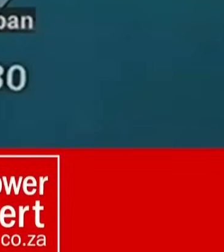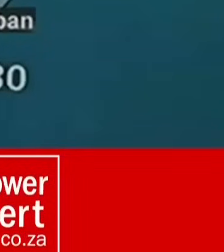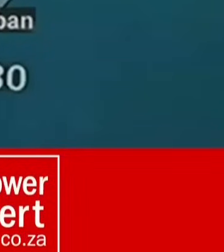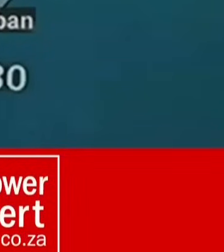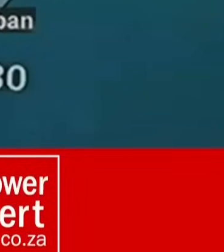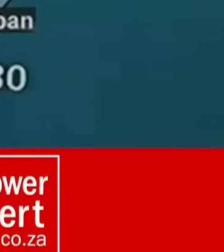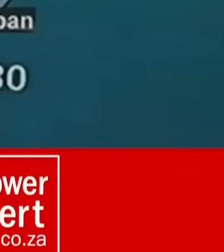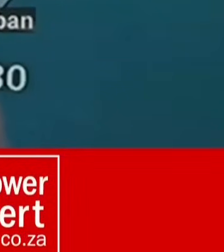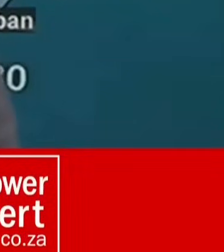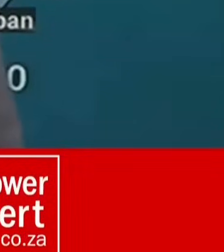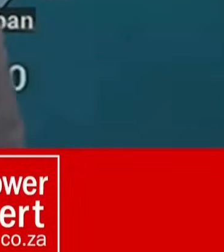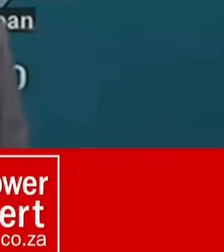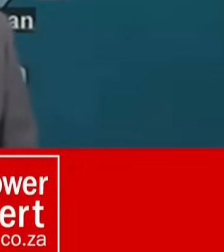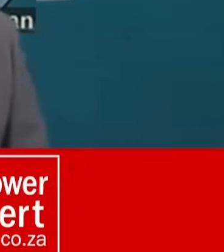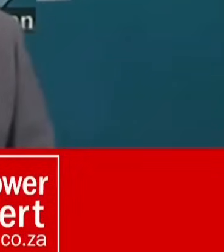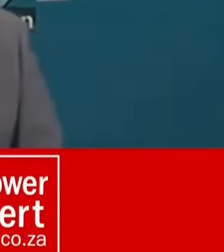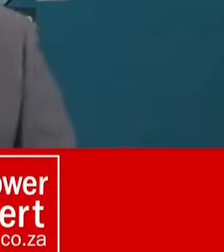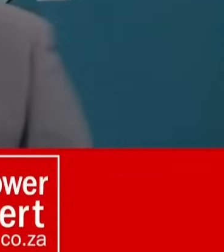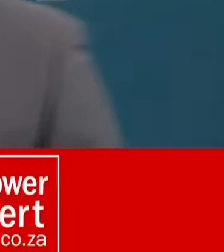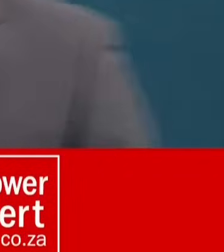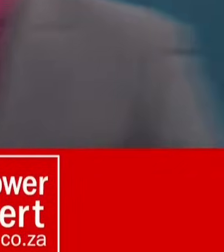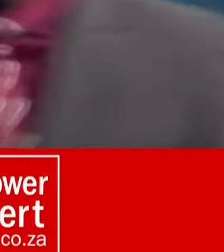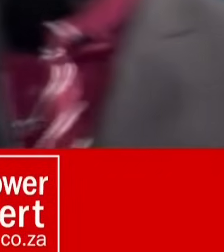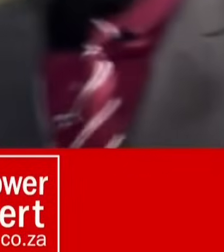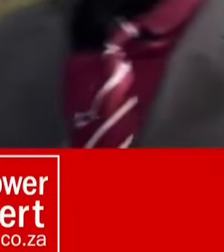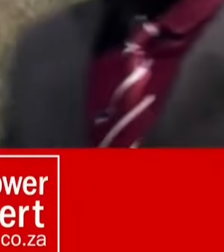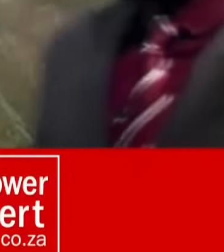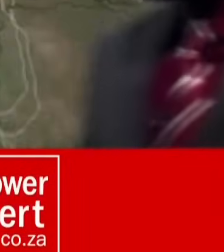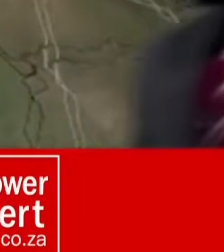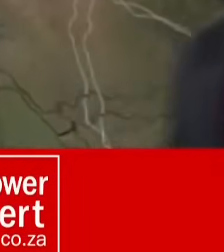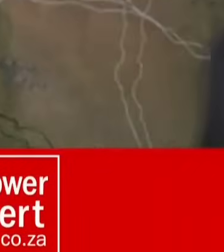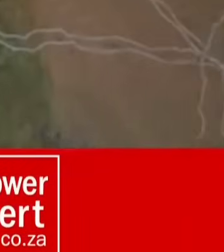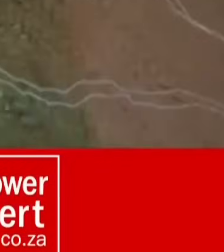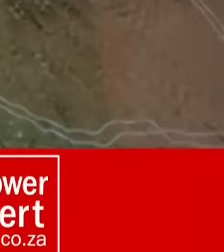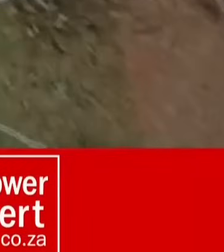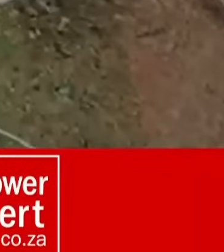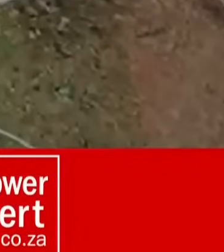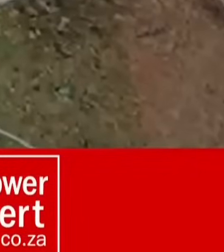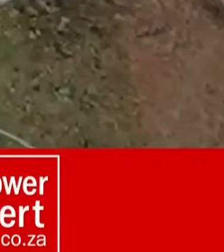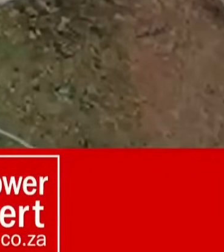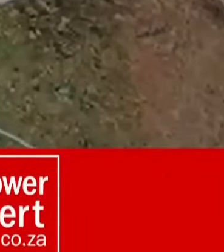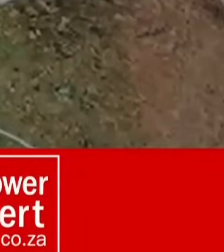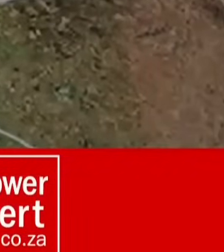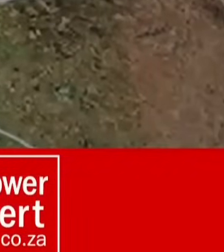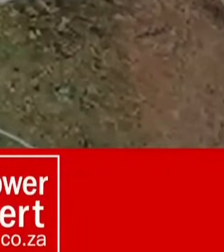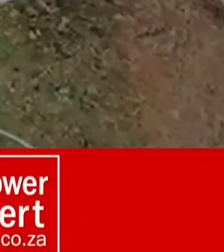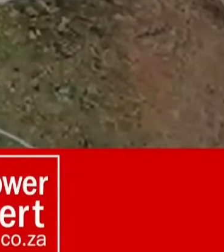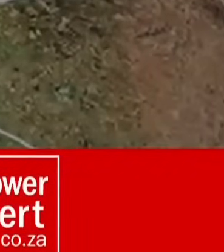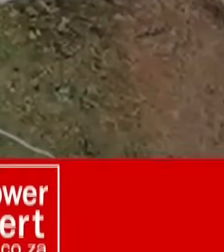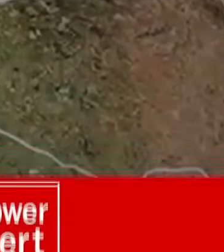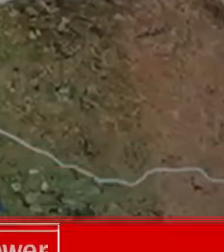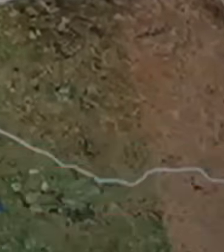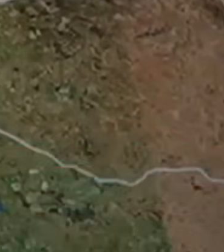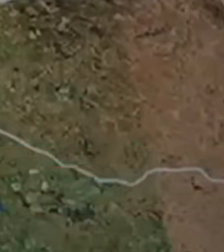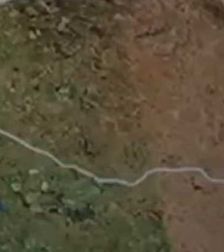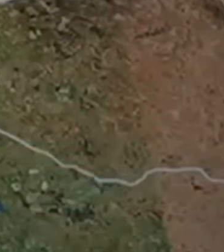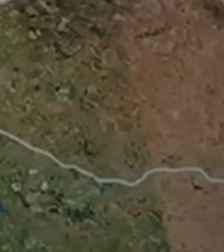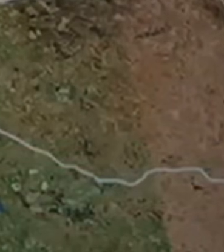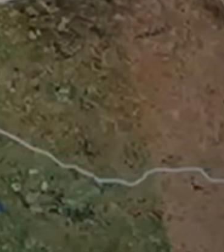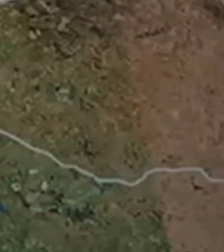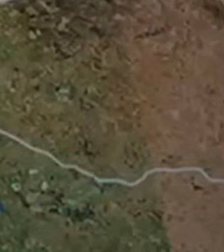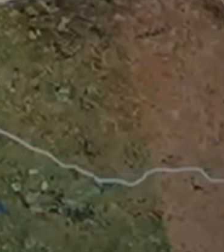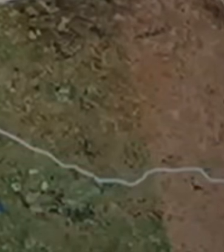fela mafatsane a itseteng a duma ha re khatin te mahloke di ala ha sa motho a re shebile hore ba gauteng ho hlokomele hore ho tla hlophola re shebile